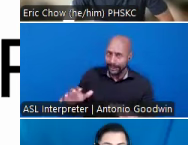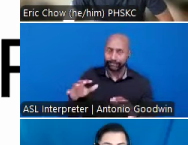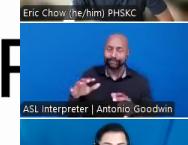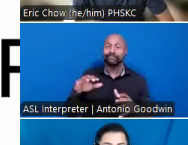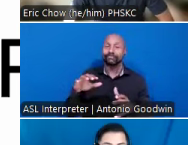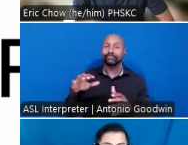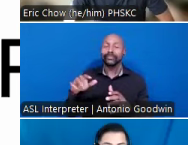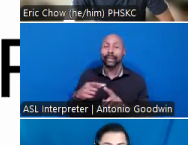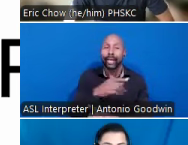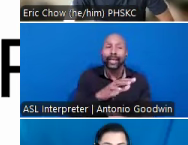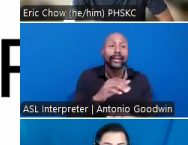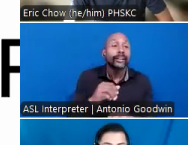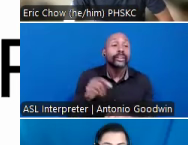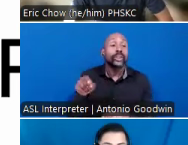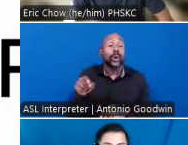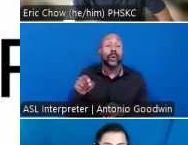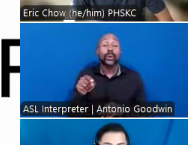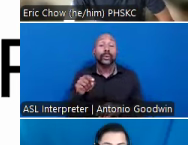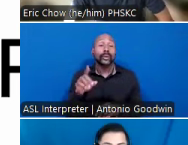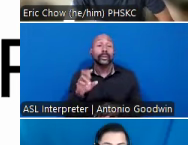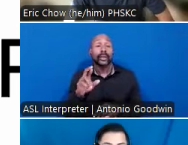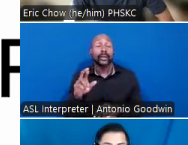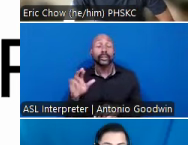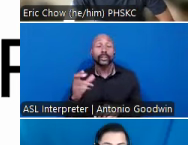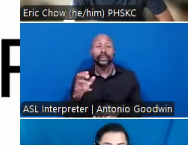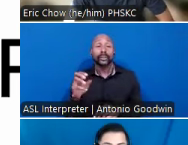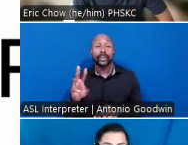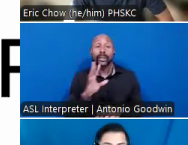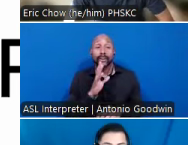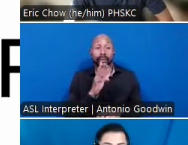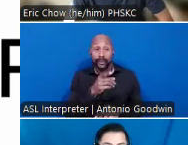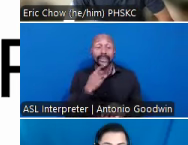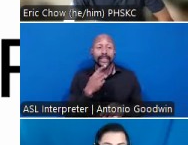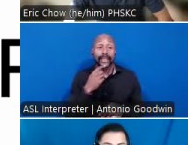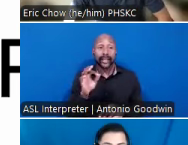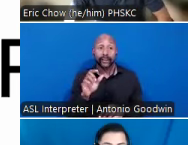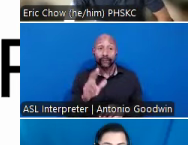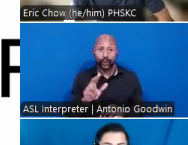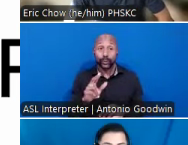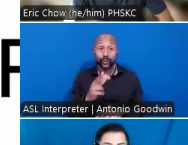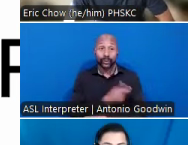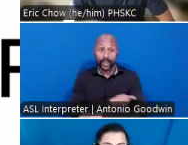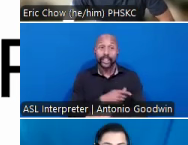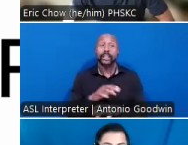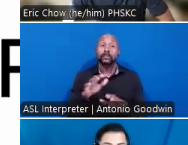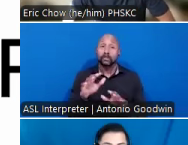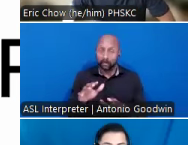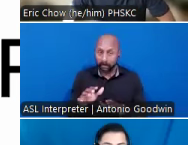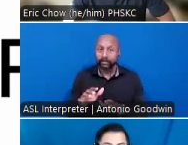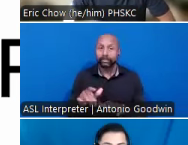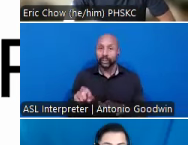in flu and RSV beginning in the fall around October and November. We started to see this continue to